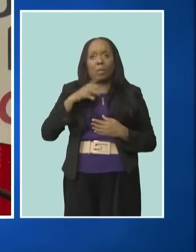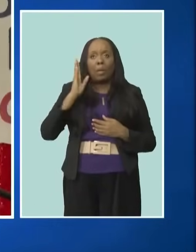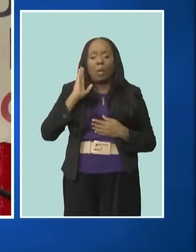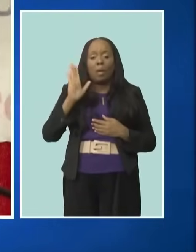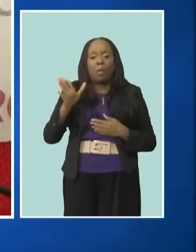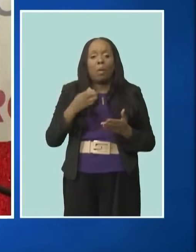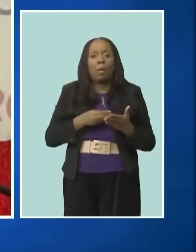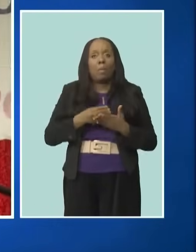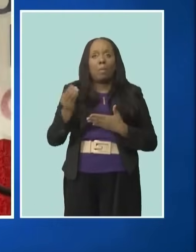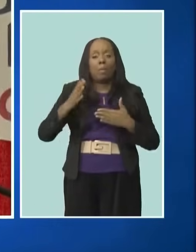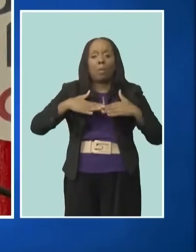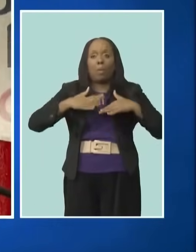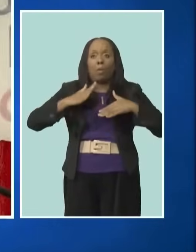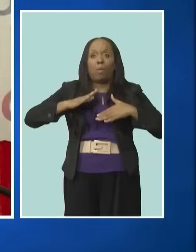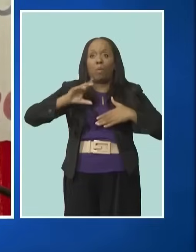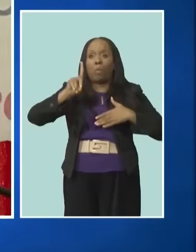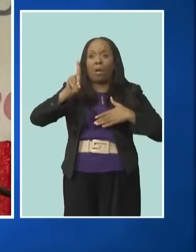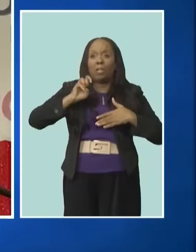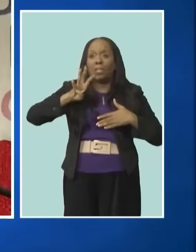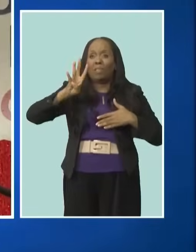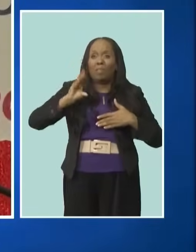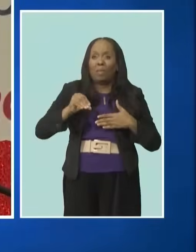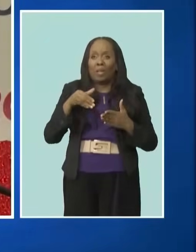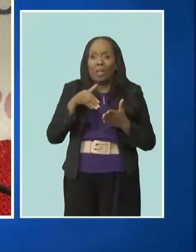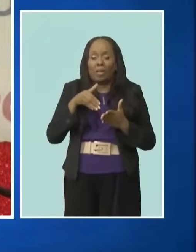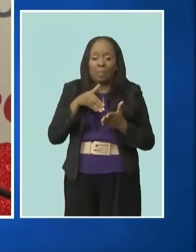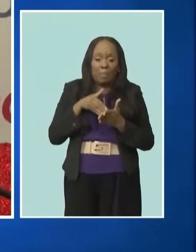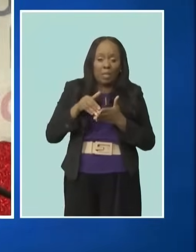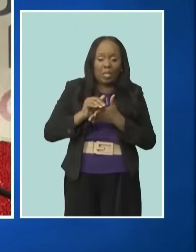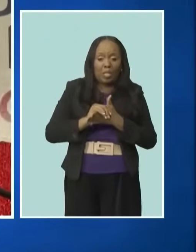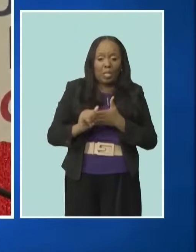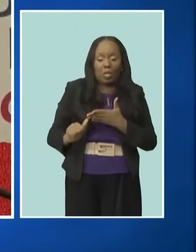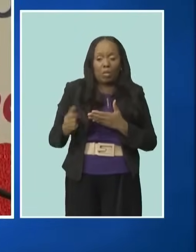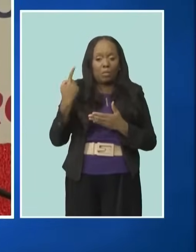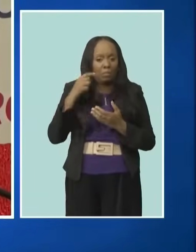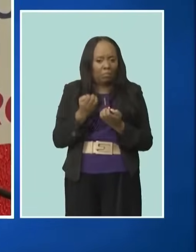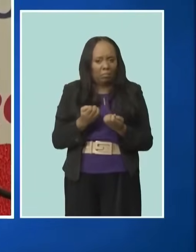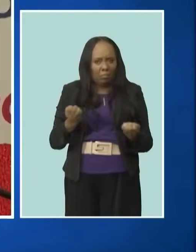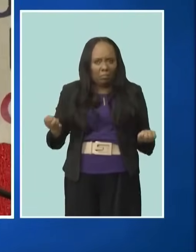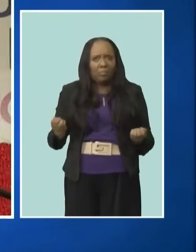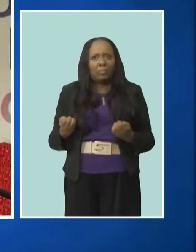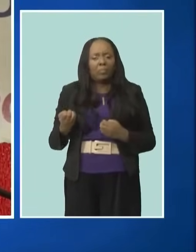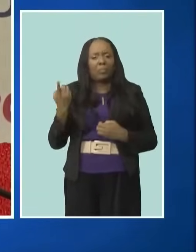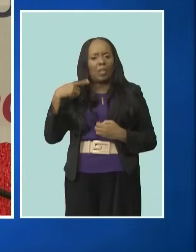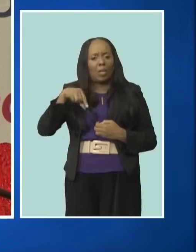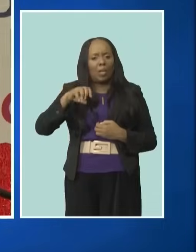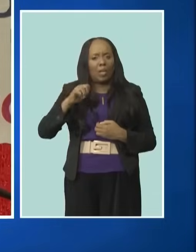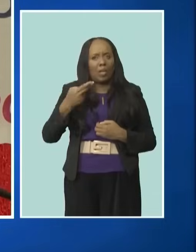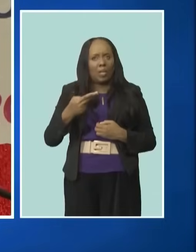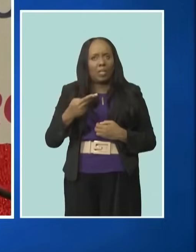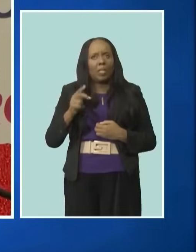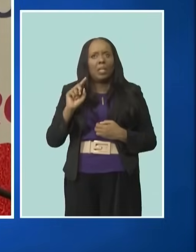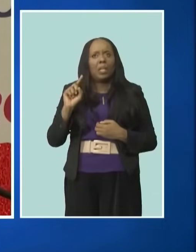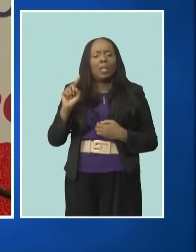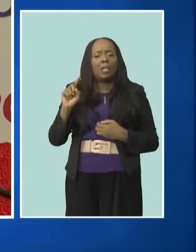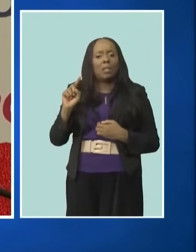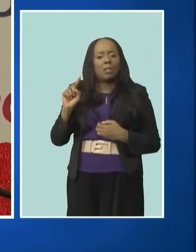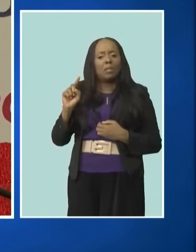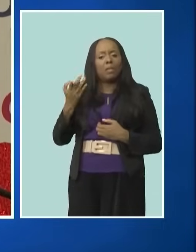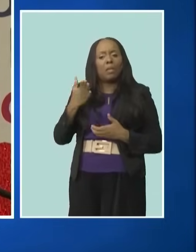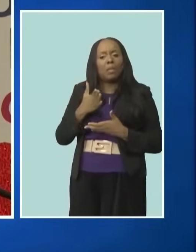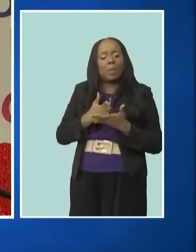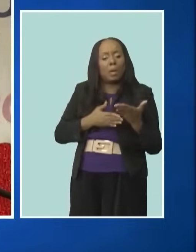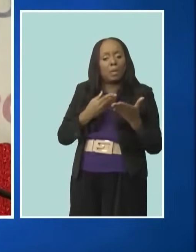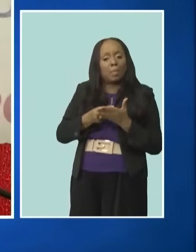million in equipment for the Queen Elizabeth Hospital, the first tranche of which has already started,